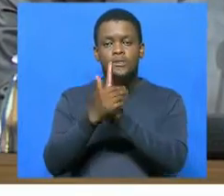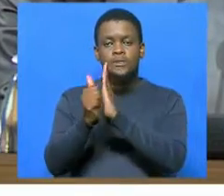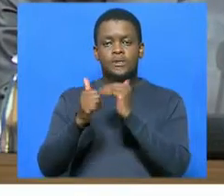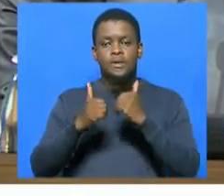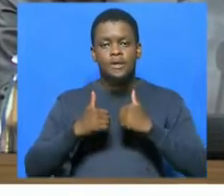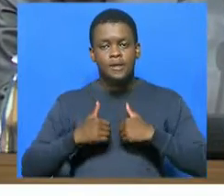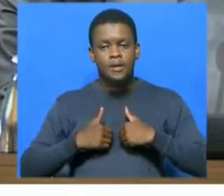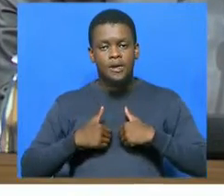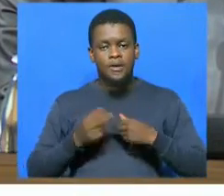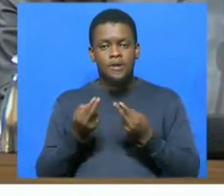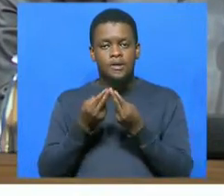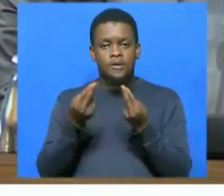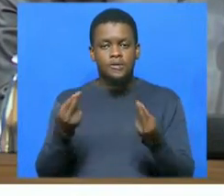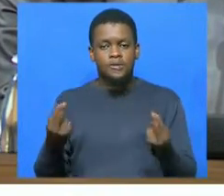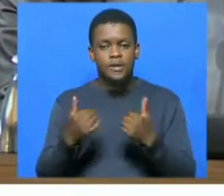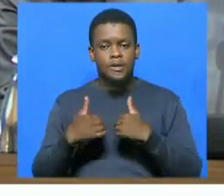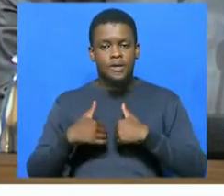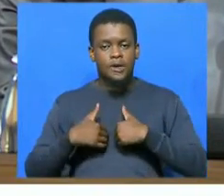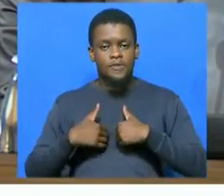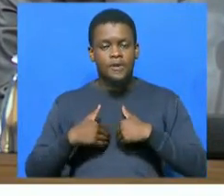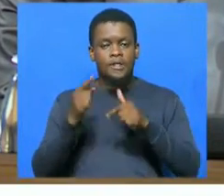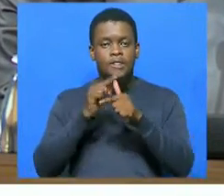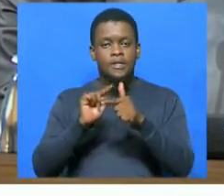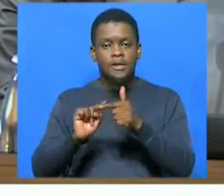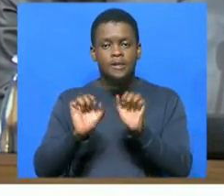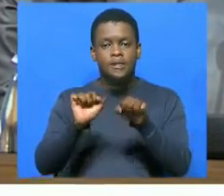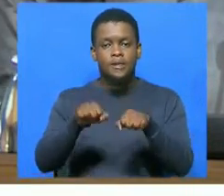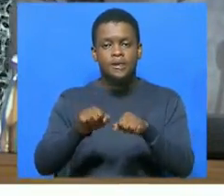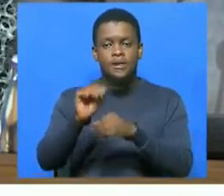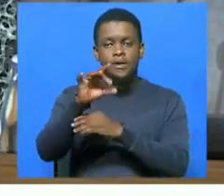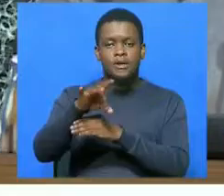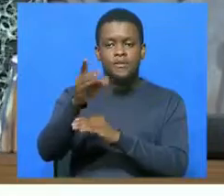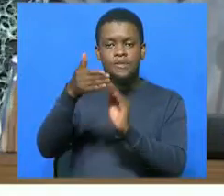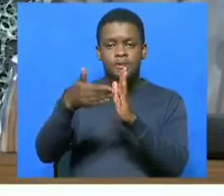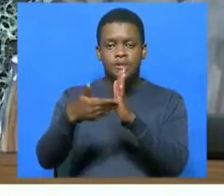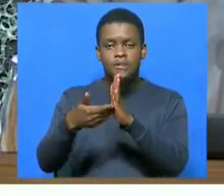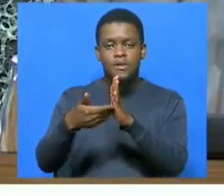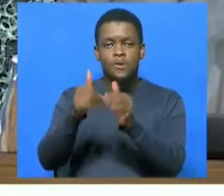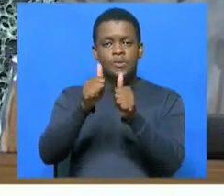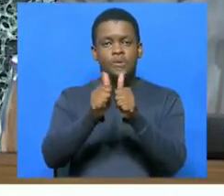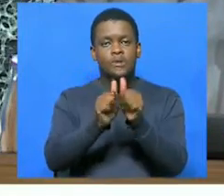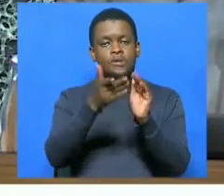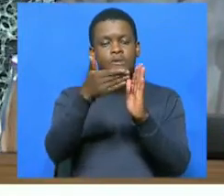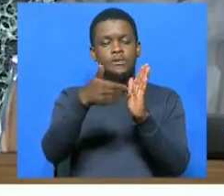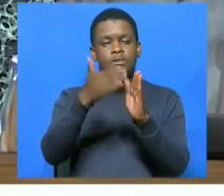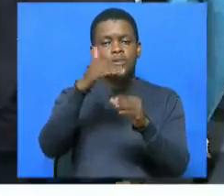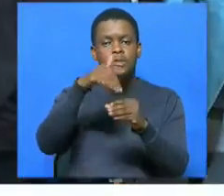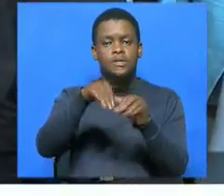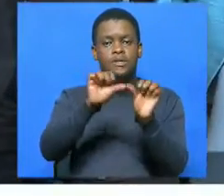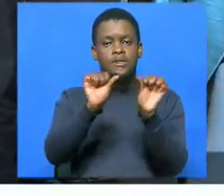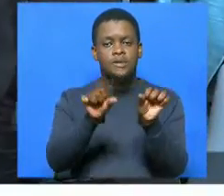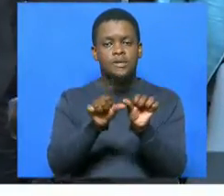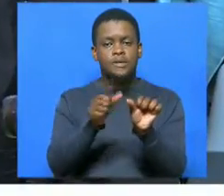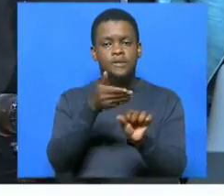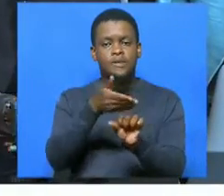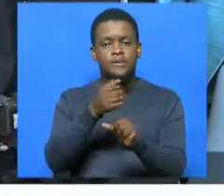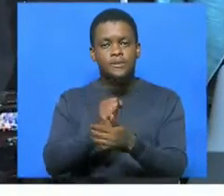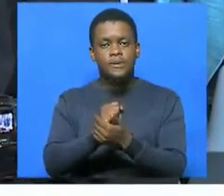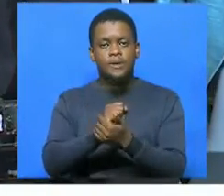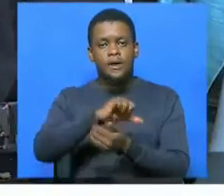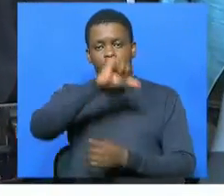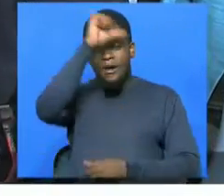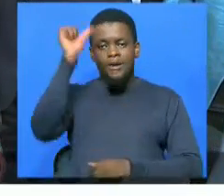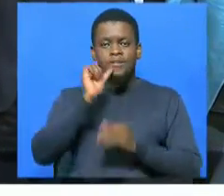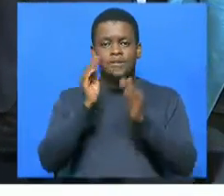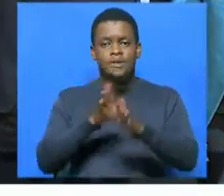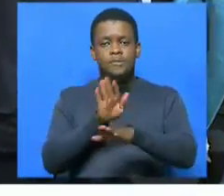requisite resources might identify an opportunity in this area. The African